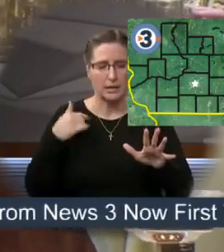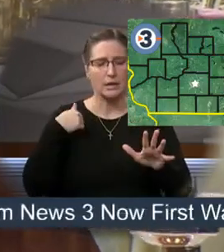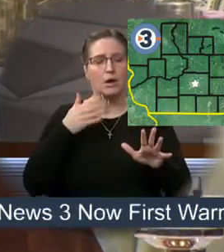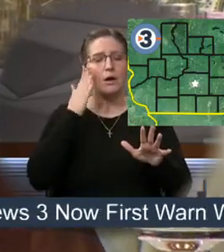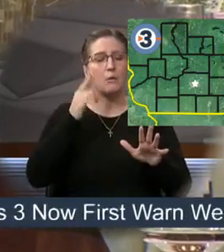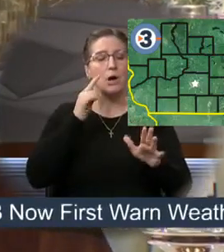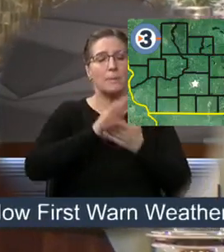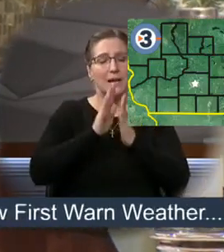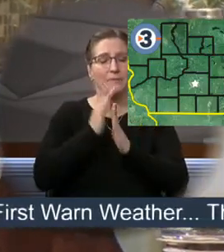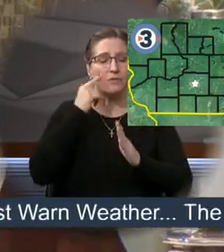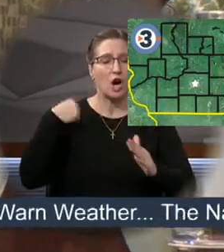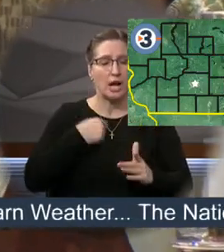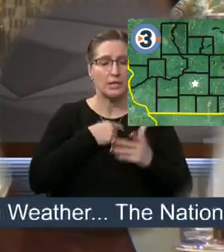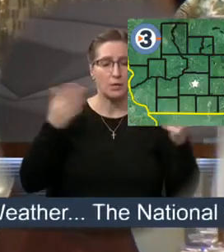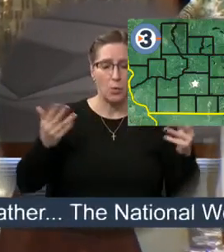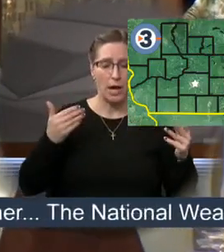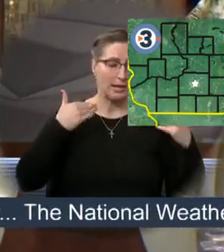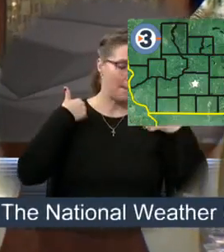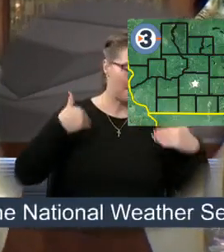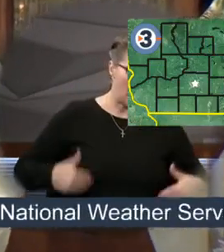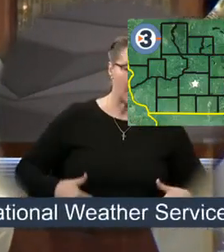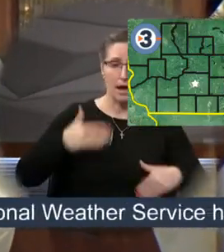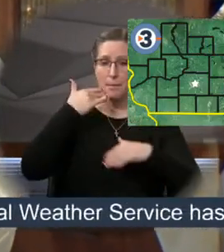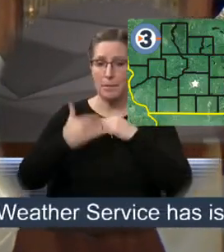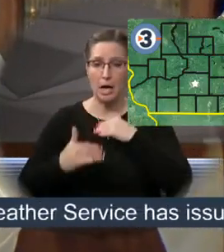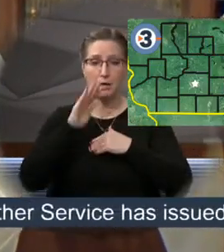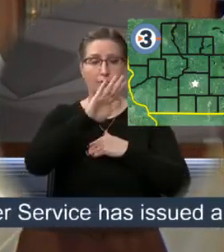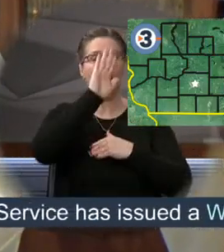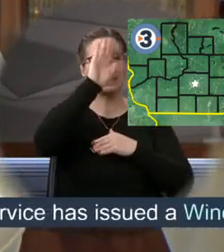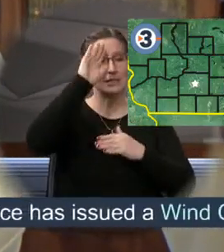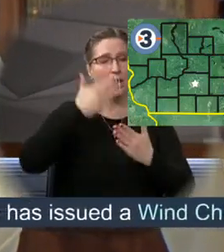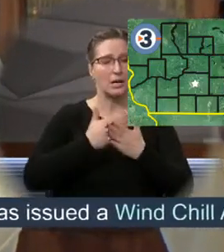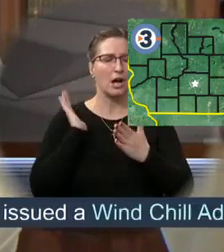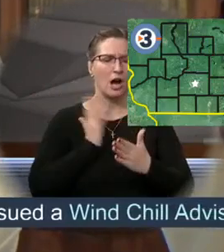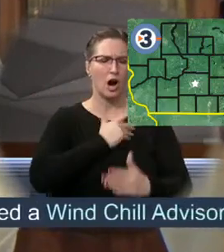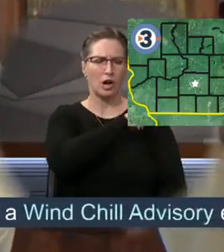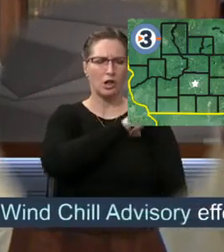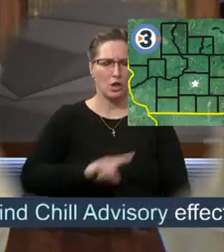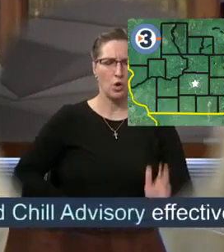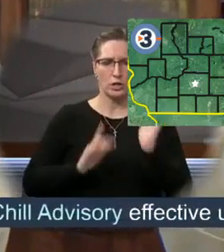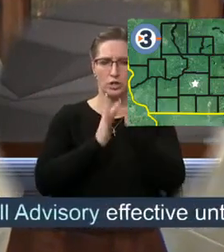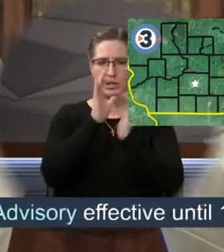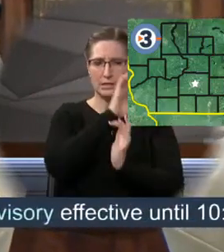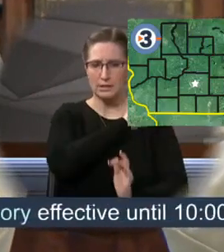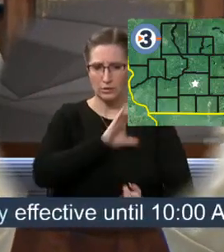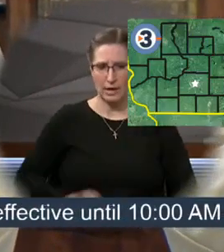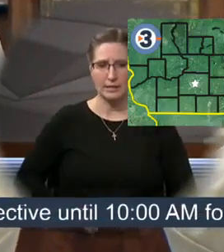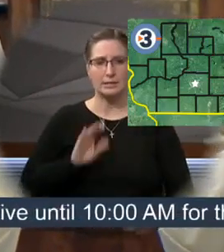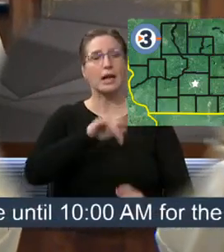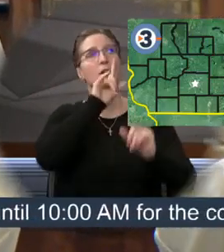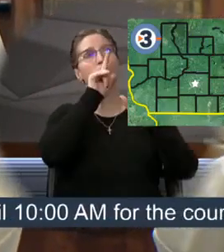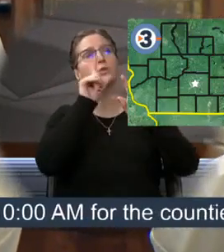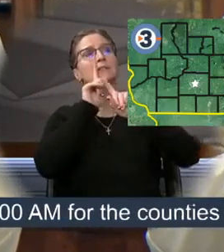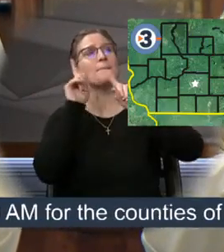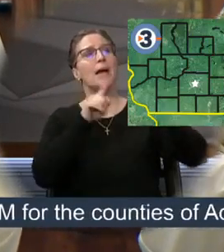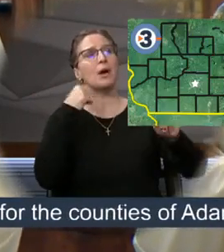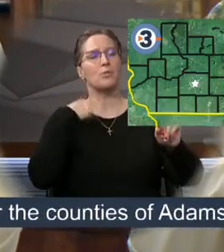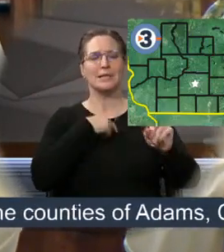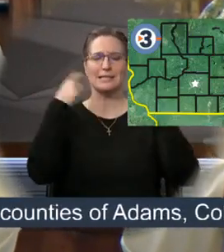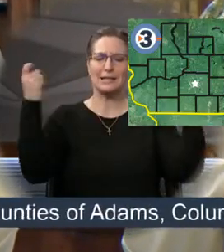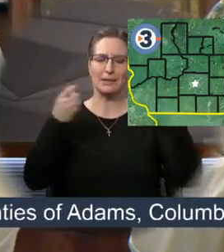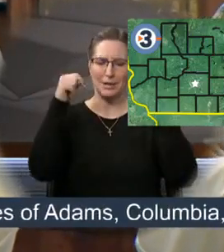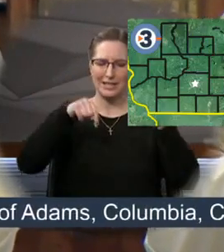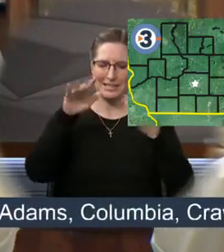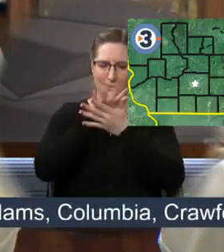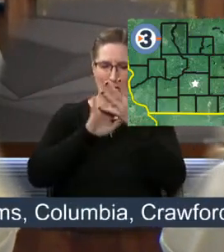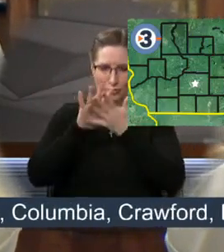may become the body and blood of your Son, our Lord Jesus Christ, at whose command we celebrate